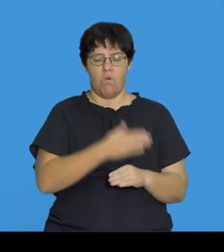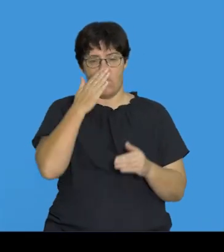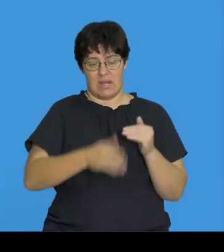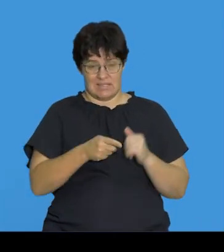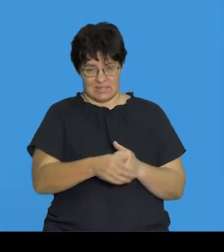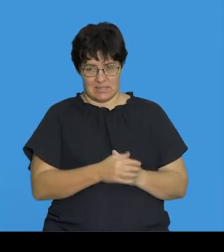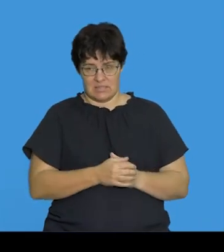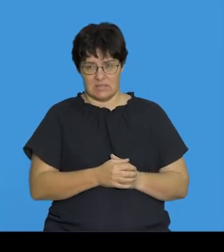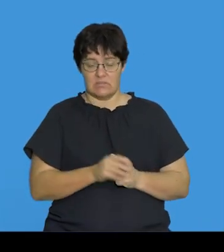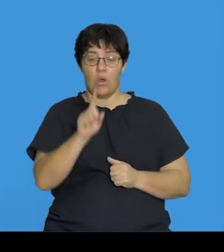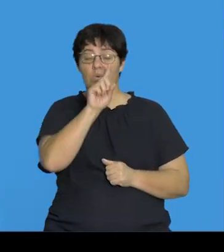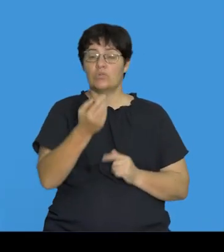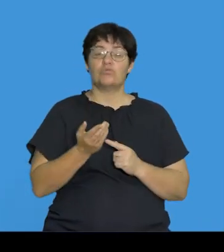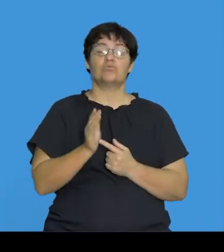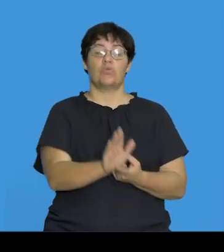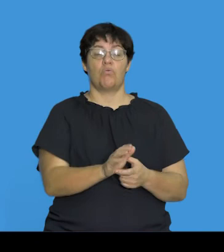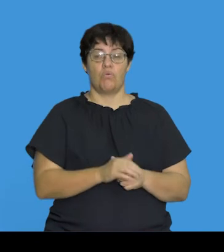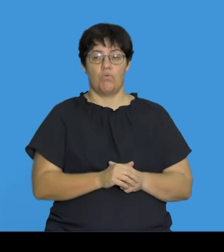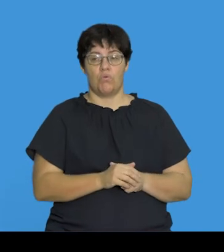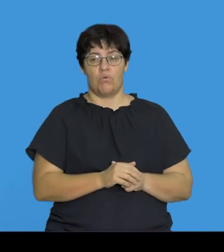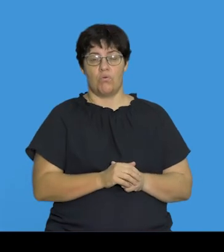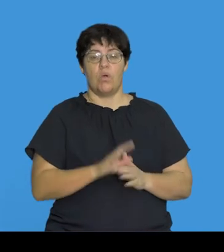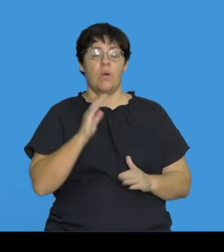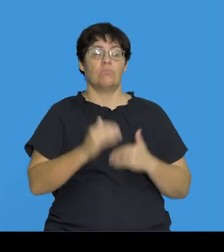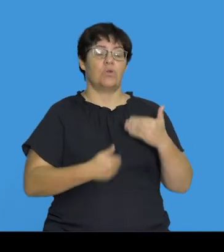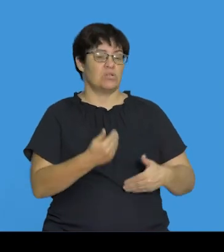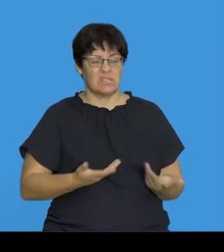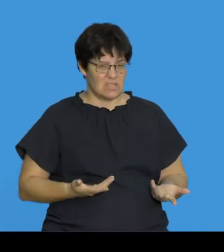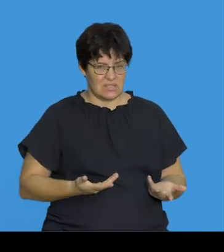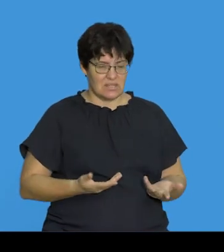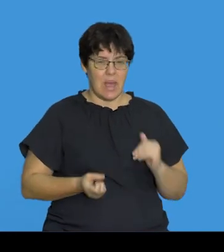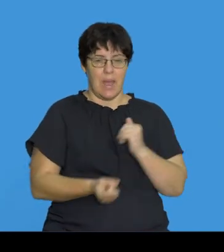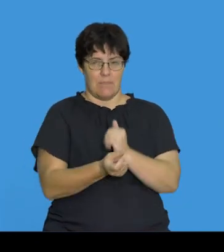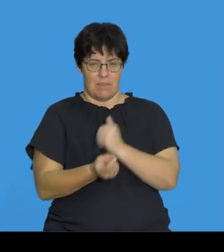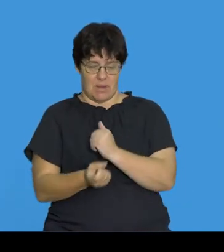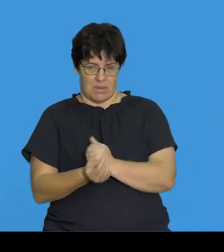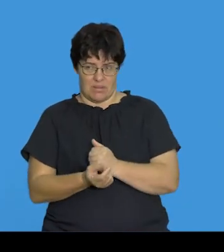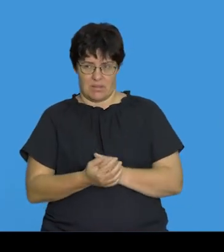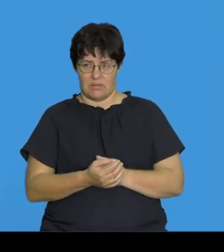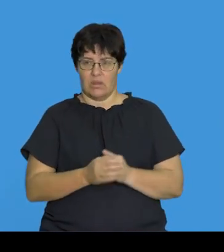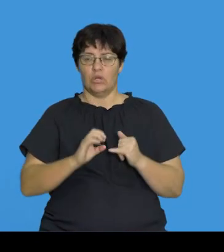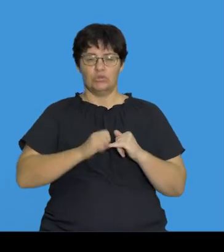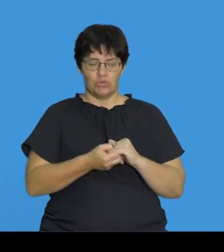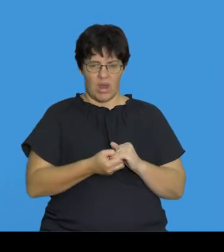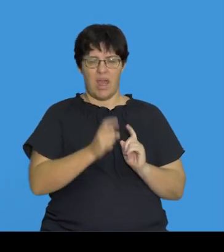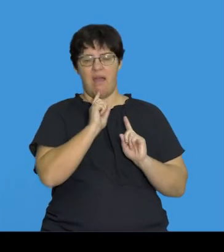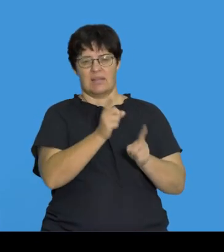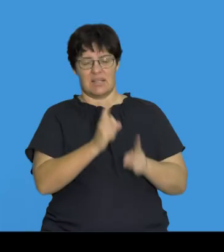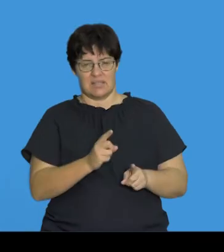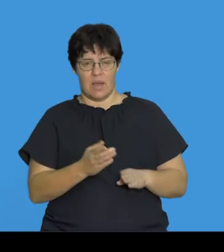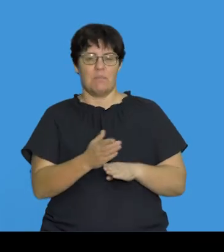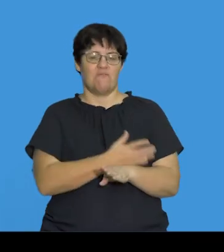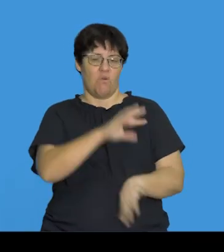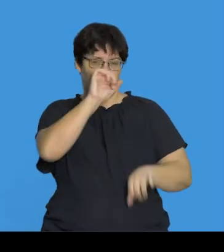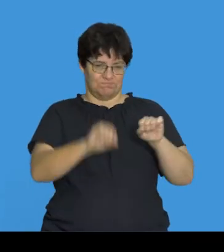this section up. So here's a question that shows you a process or processes occurring. I'm going to try and attempt a few of these